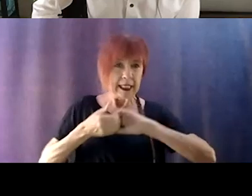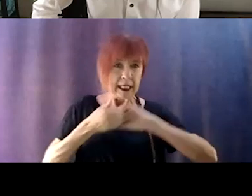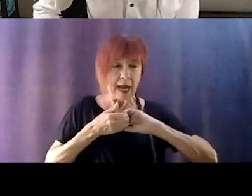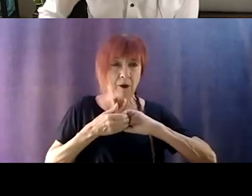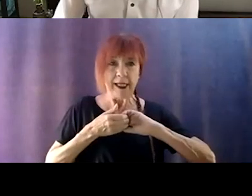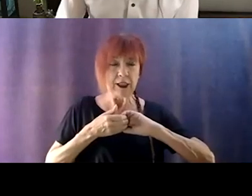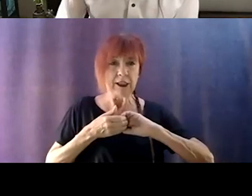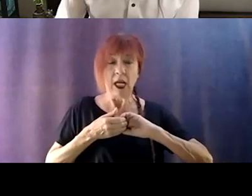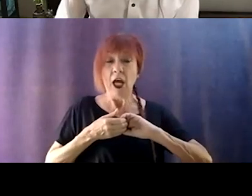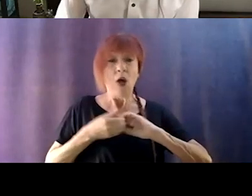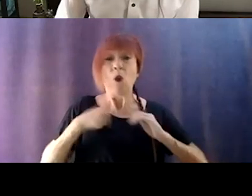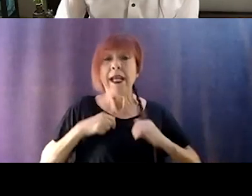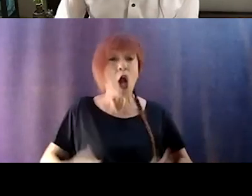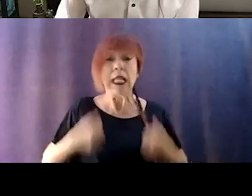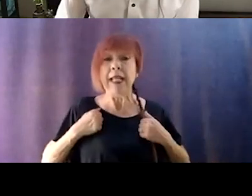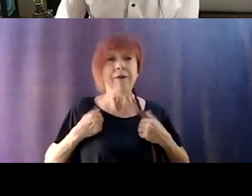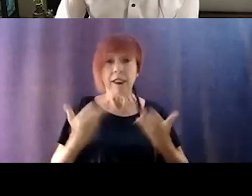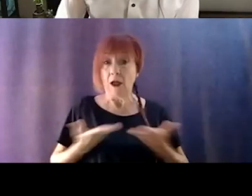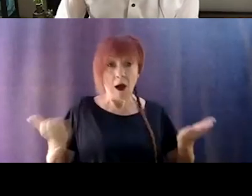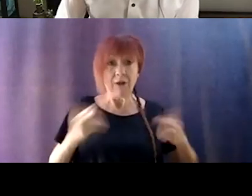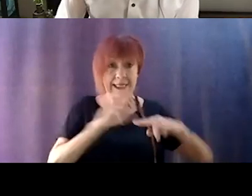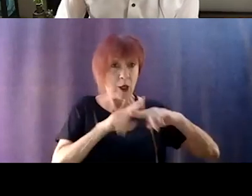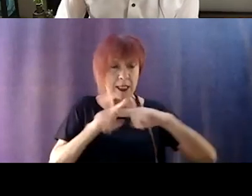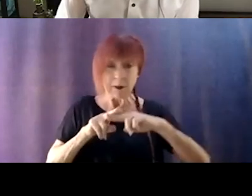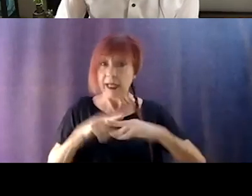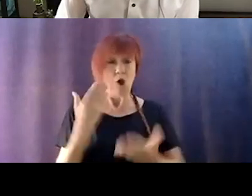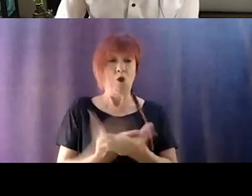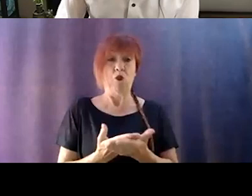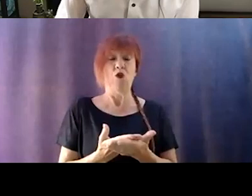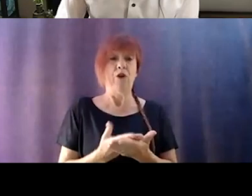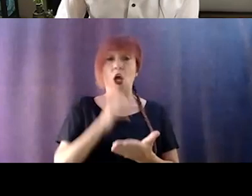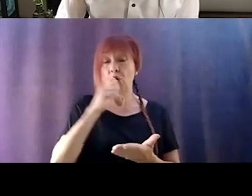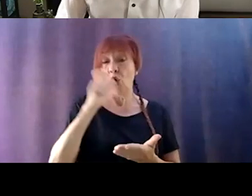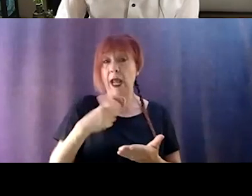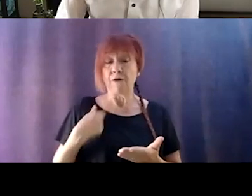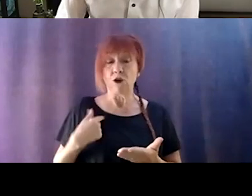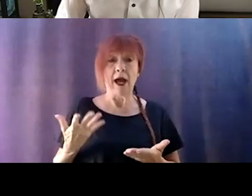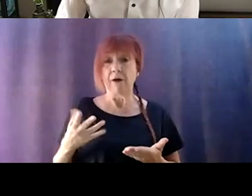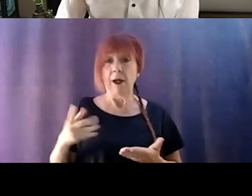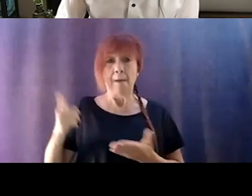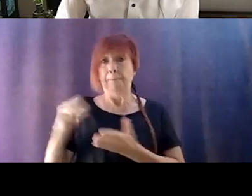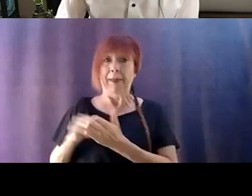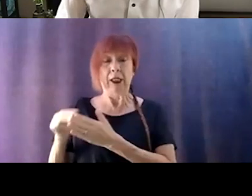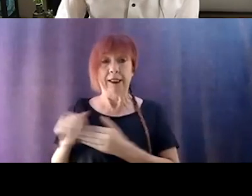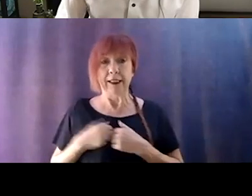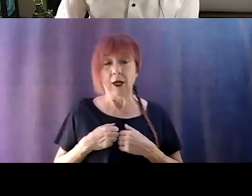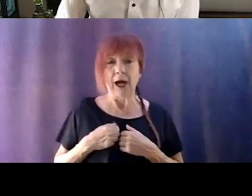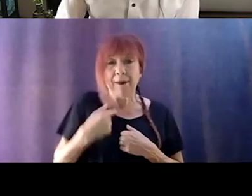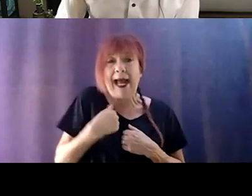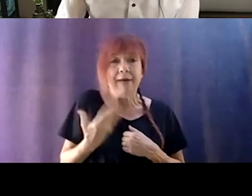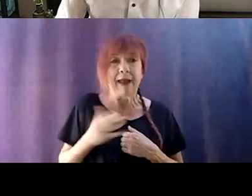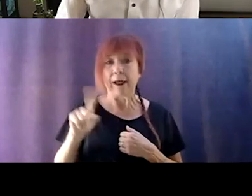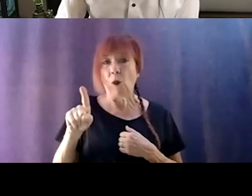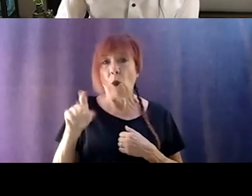have to have 1 million followers to do it. Myself, I have 30 something thousand. It's, I'm considered a micro influencer, but still